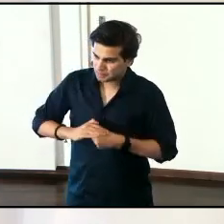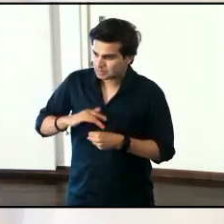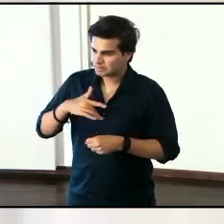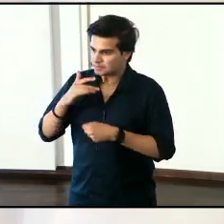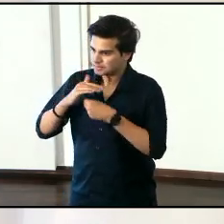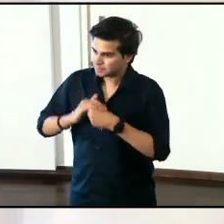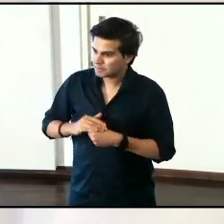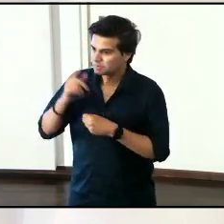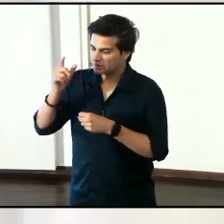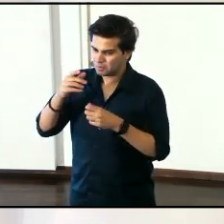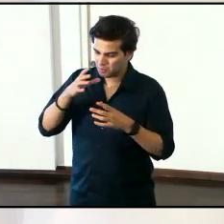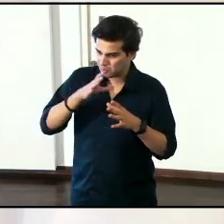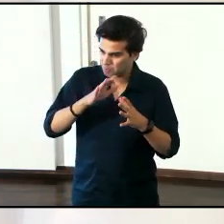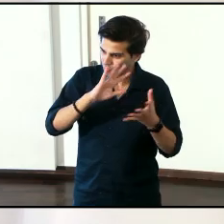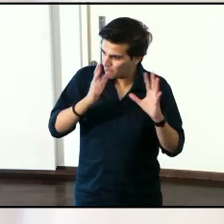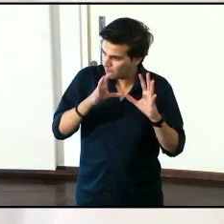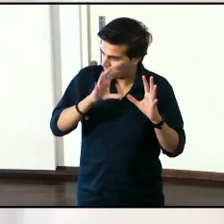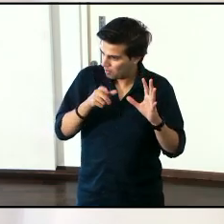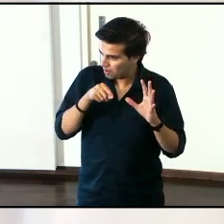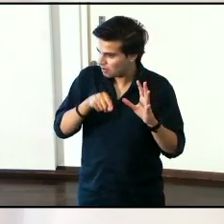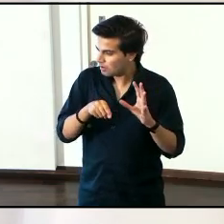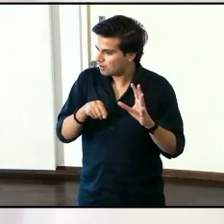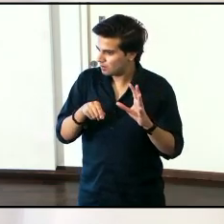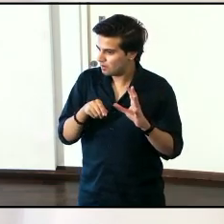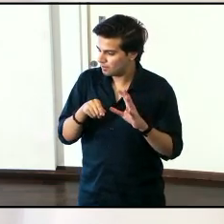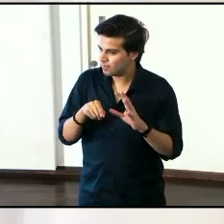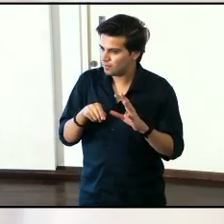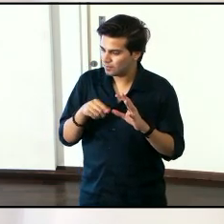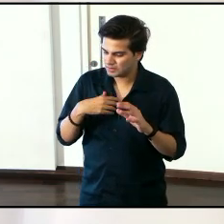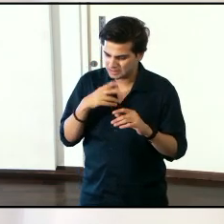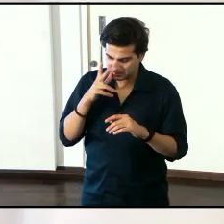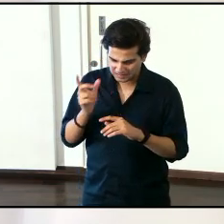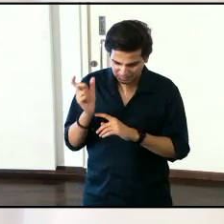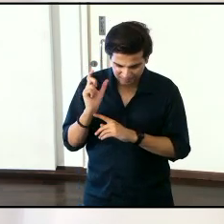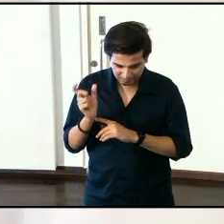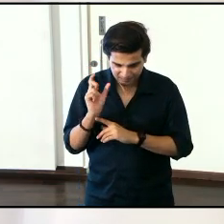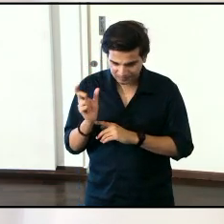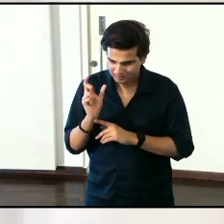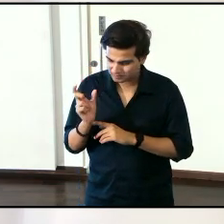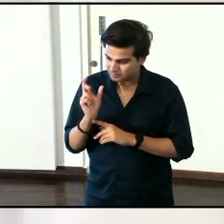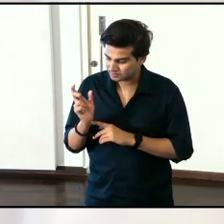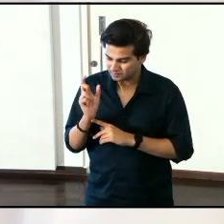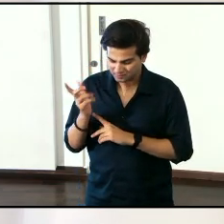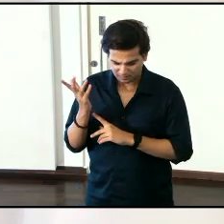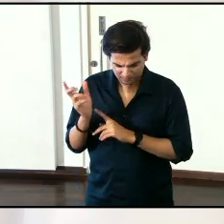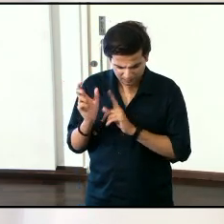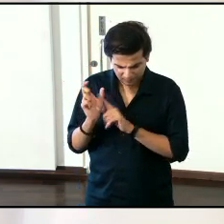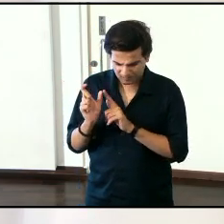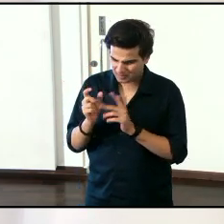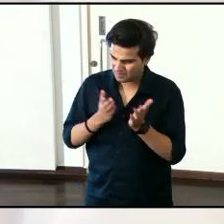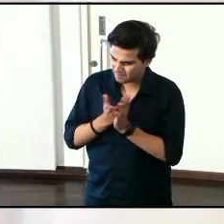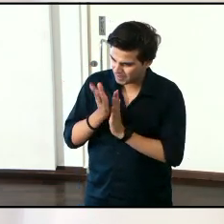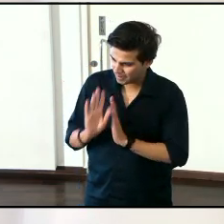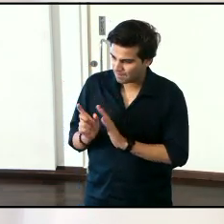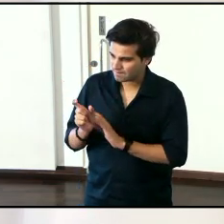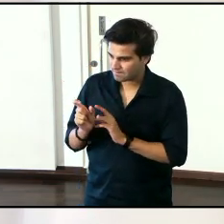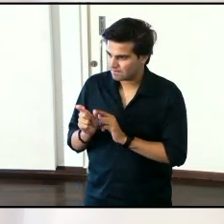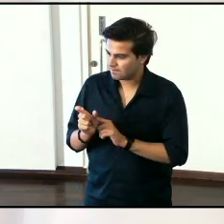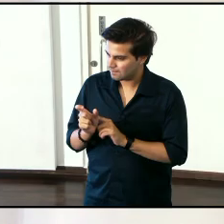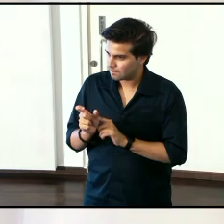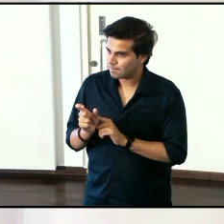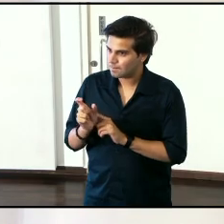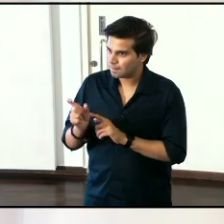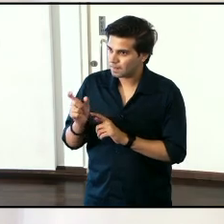in which that part of the world is, what shall we say, there is a way in which